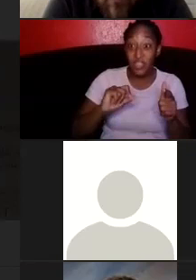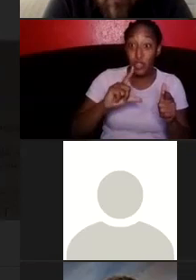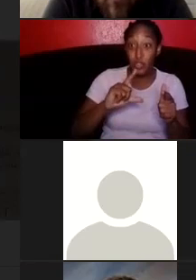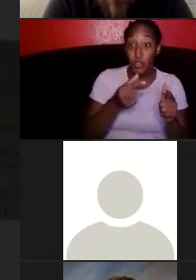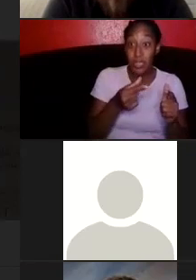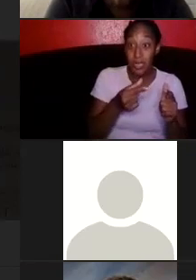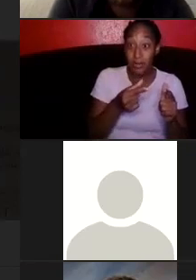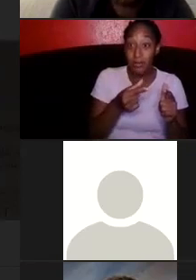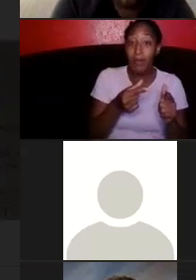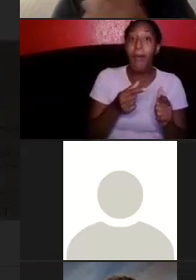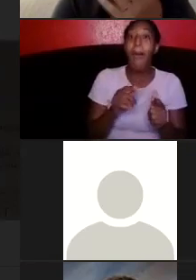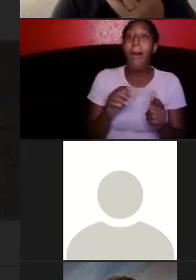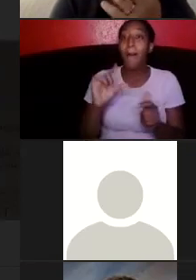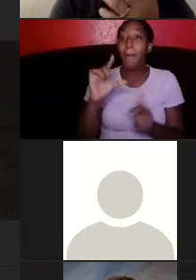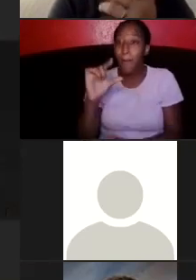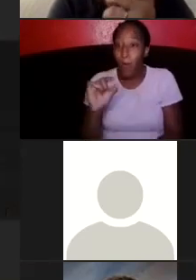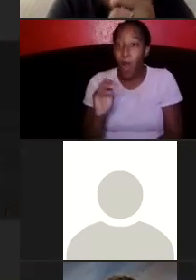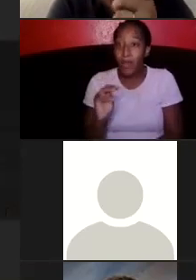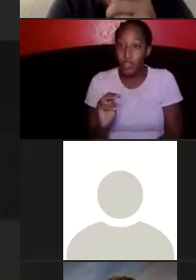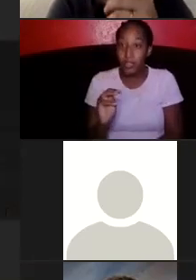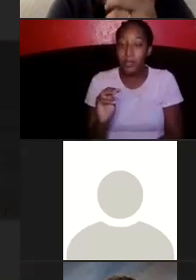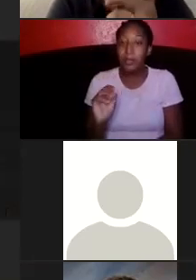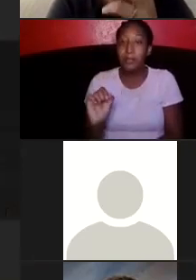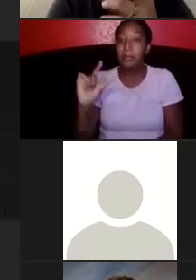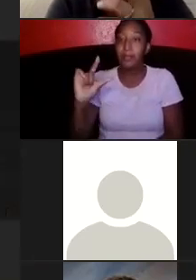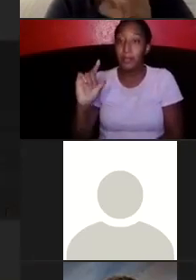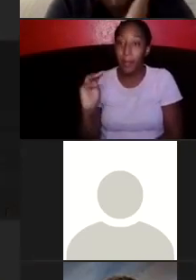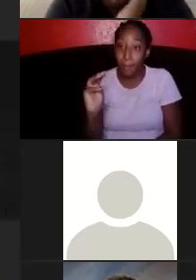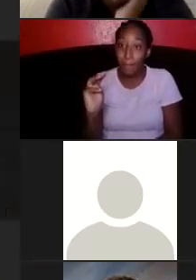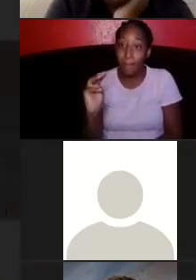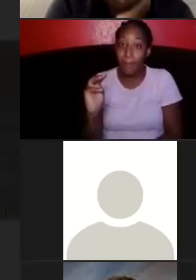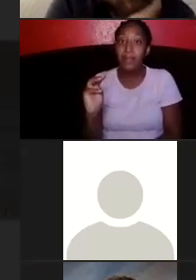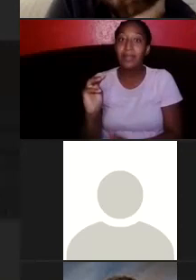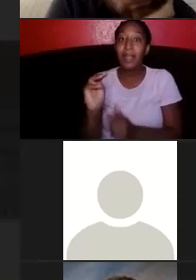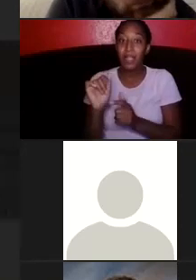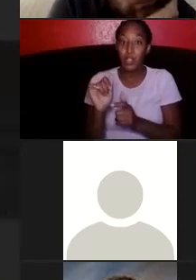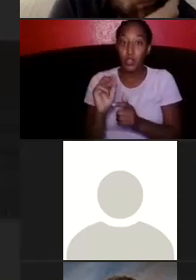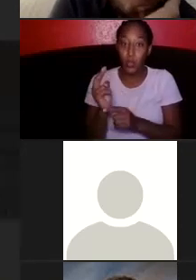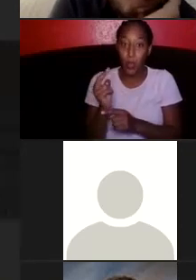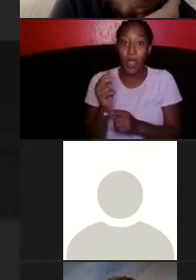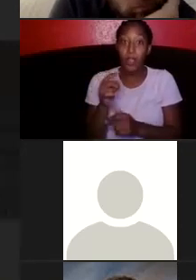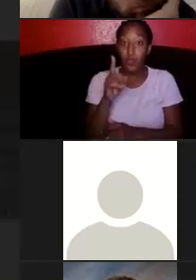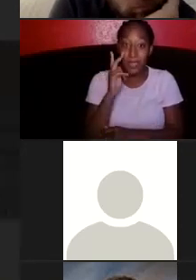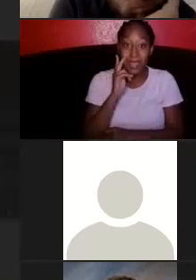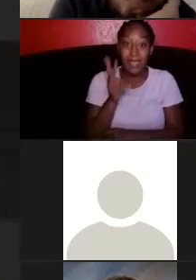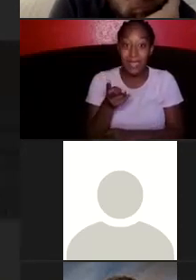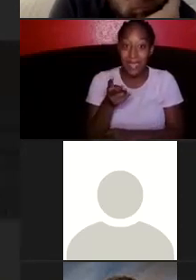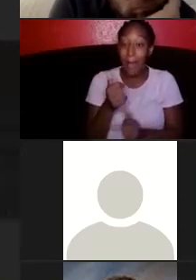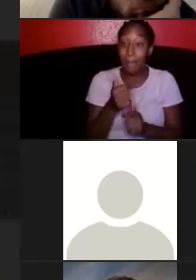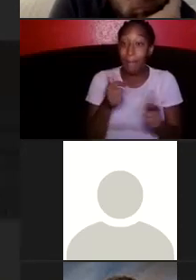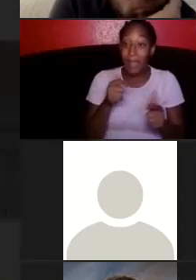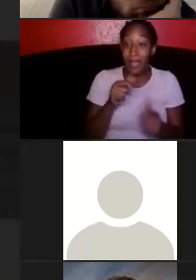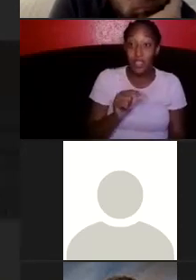So here is big G, here's the mass of the Earth, here's your mass, 70